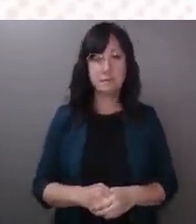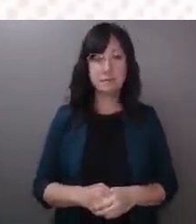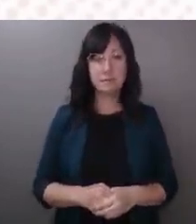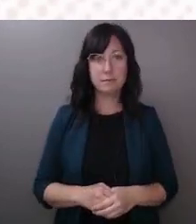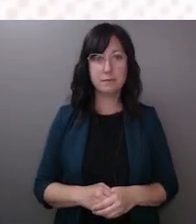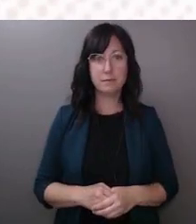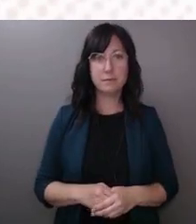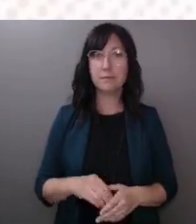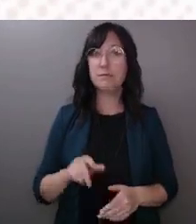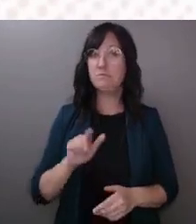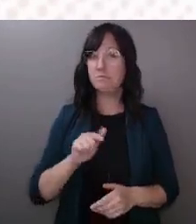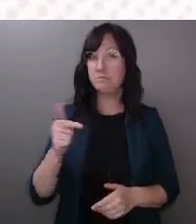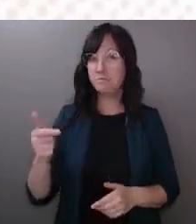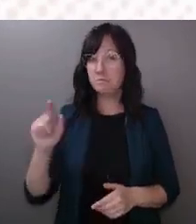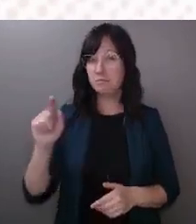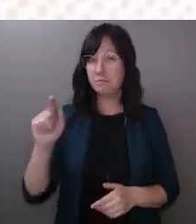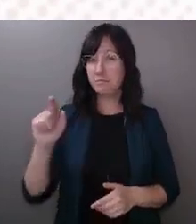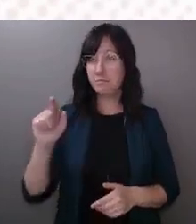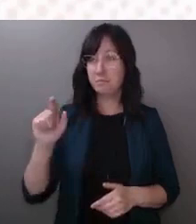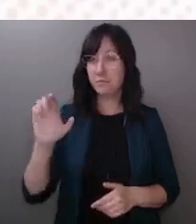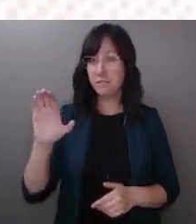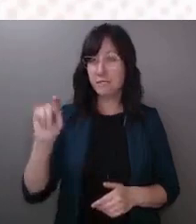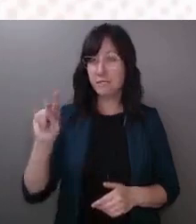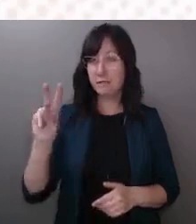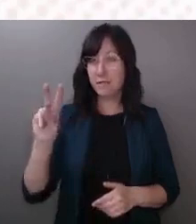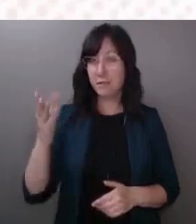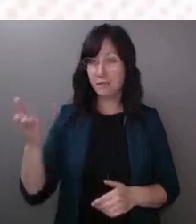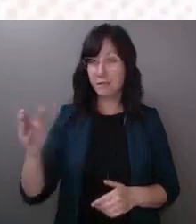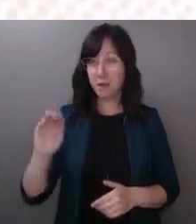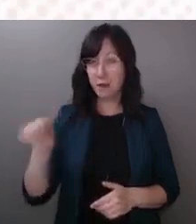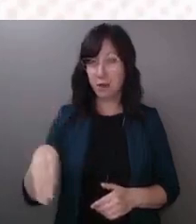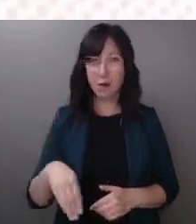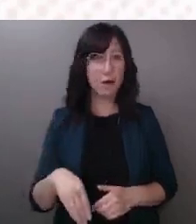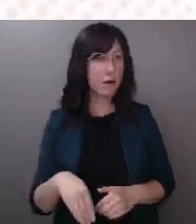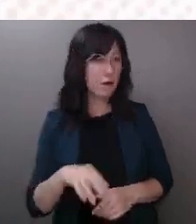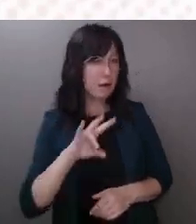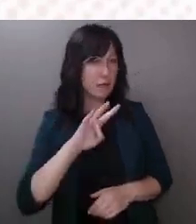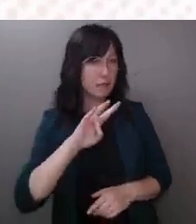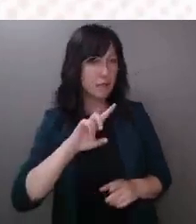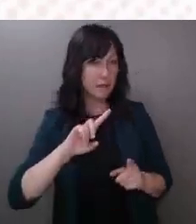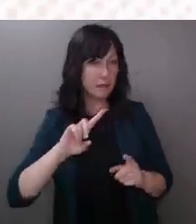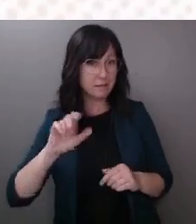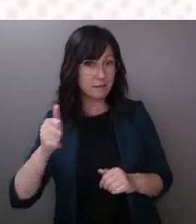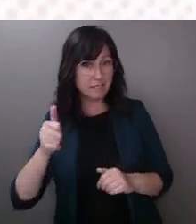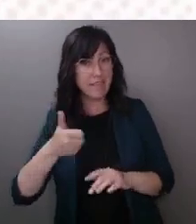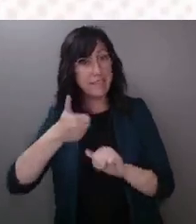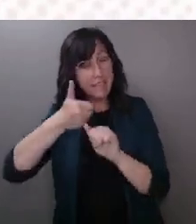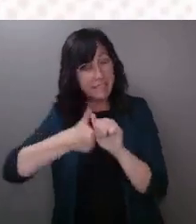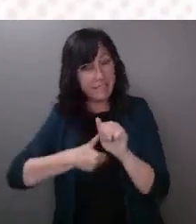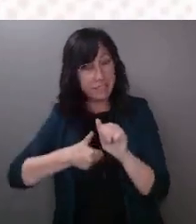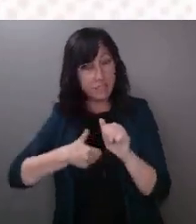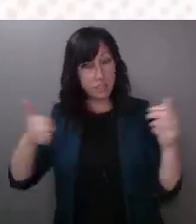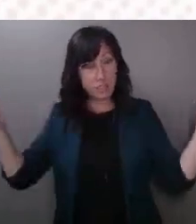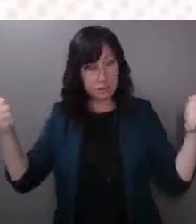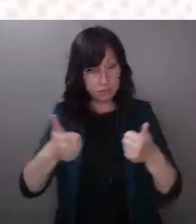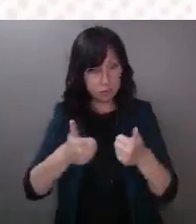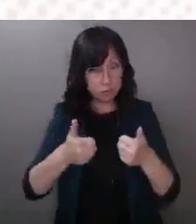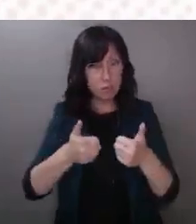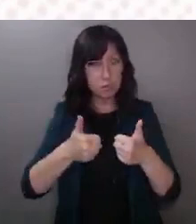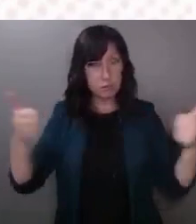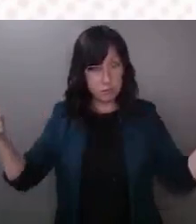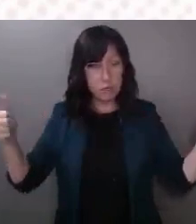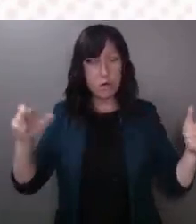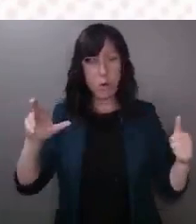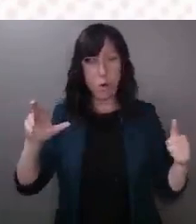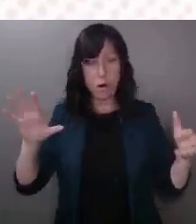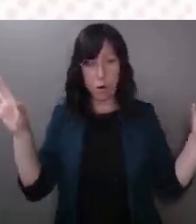And we'll go to Ted Raymond at CTV. Is that 7 to 10 for each direction or 7 to 10 total?